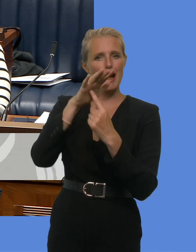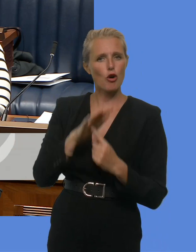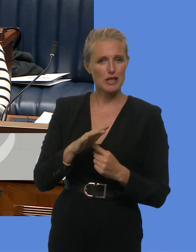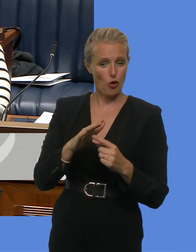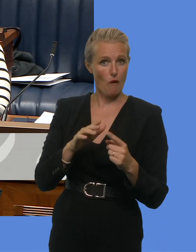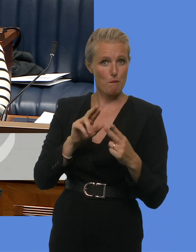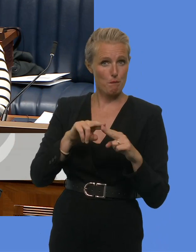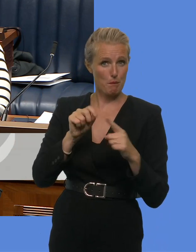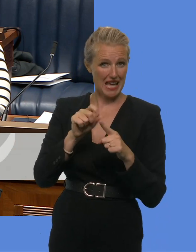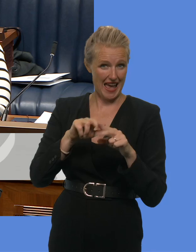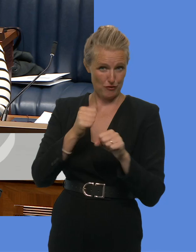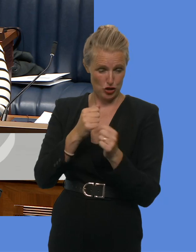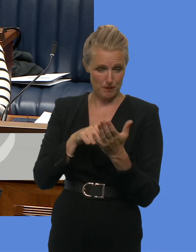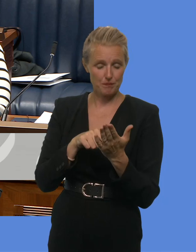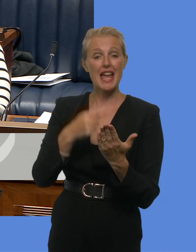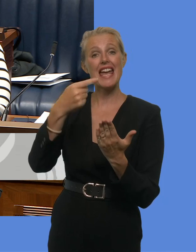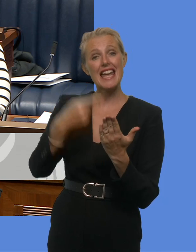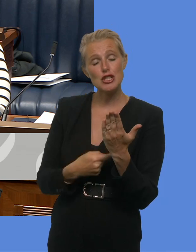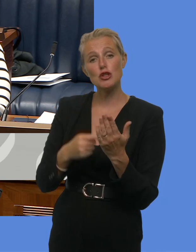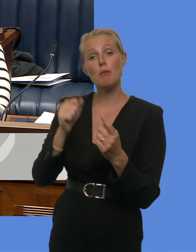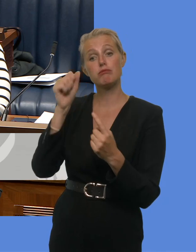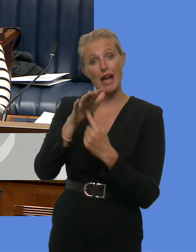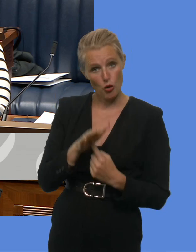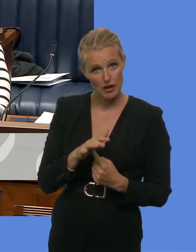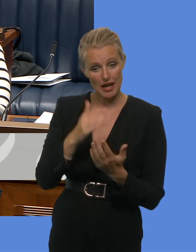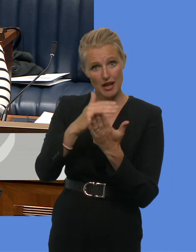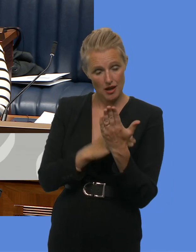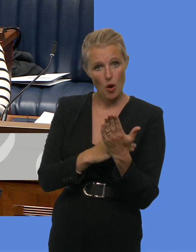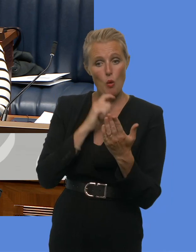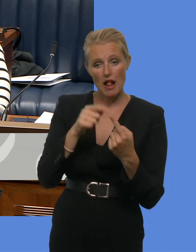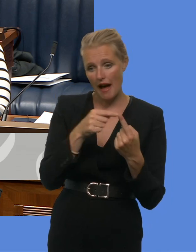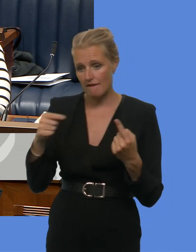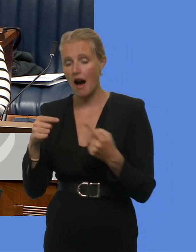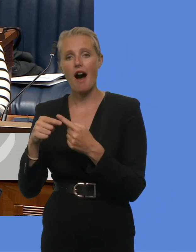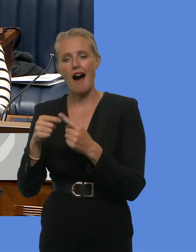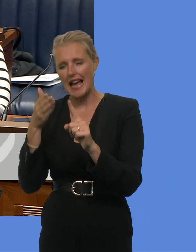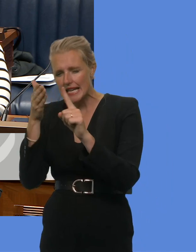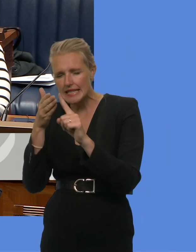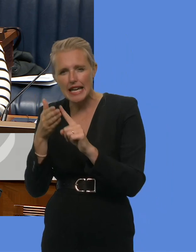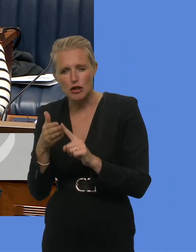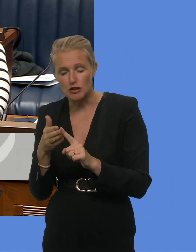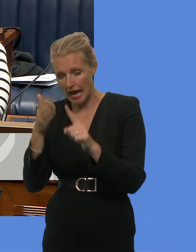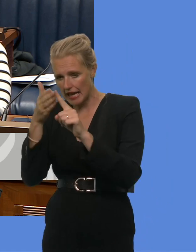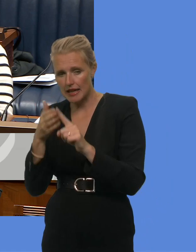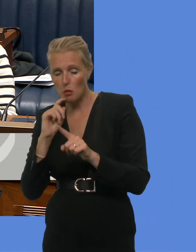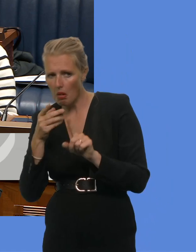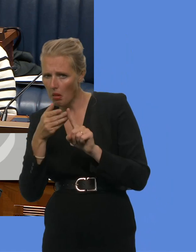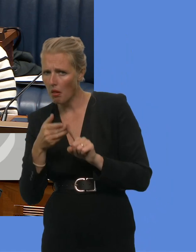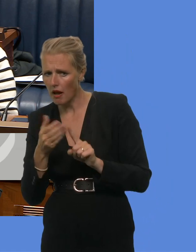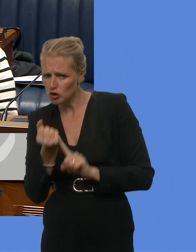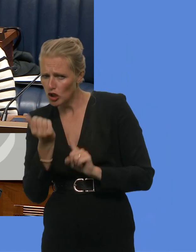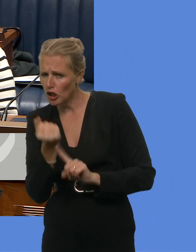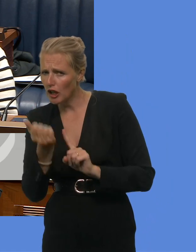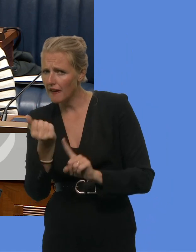for each priority finalised, there will be a set of indicators. Those indicators will be monitored. Depending